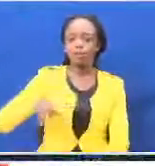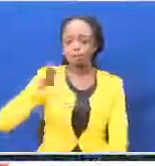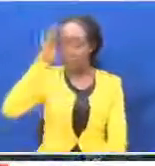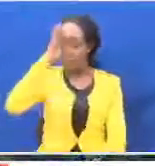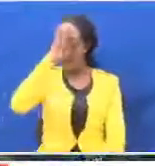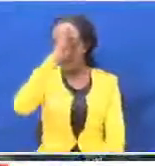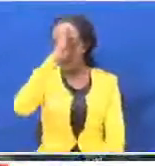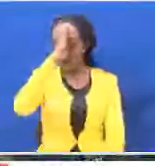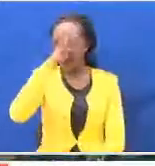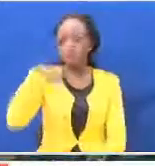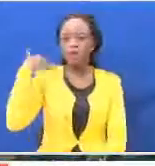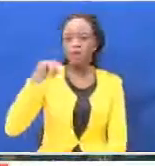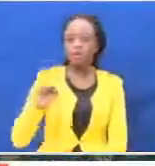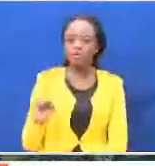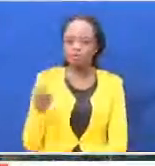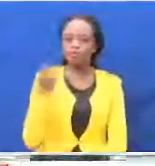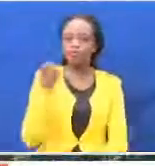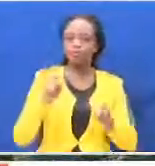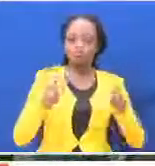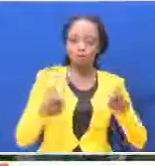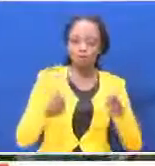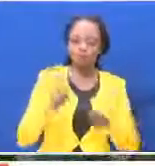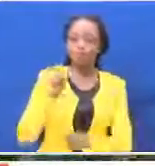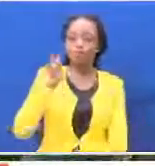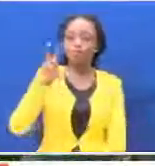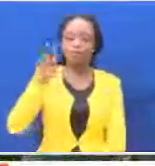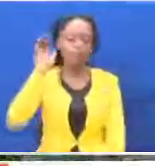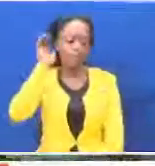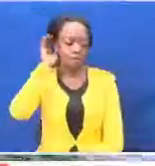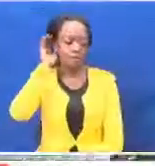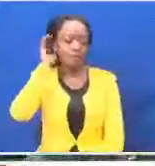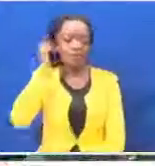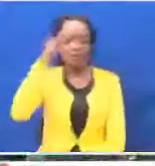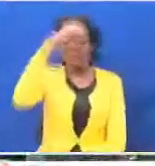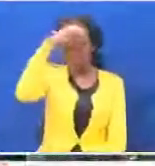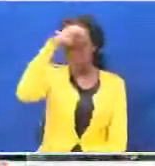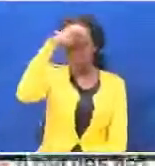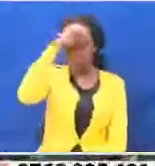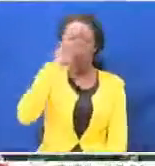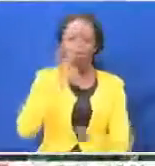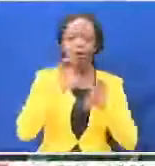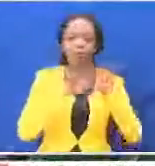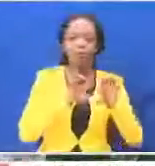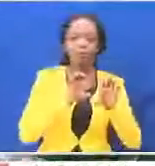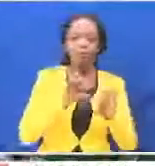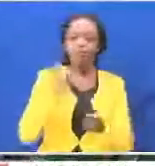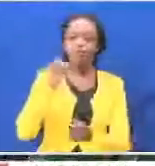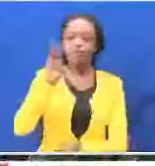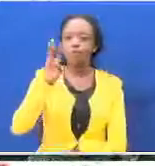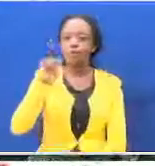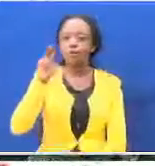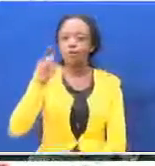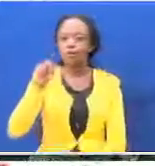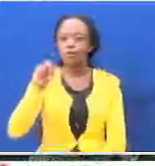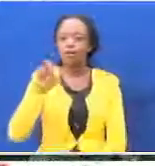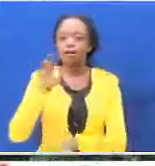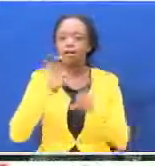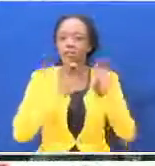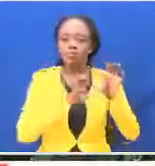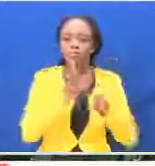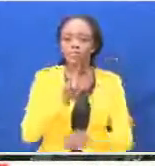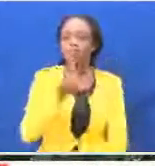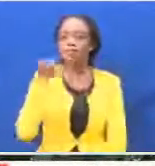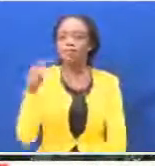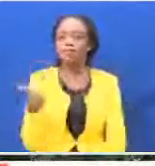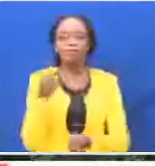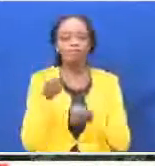siku ukiamuka kwa TV na kwa radio, unasikia Wetangula anatukana nani? Wamunyinyi anatukana Wetangula. Wetangula amefanya namna hii. Wamunyinyi,